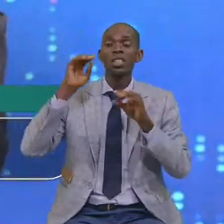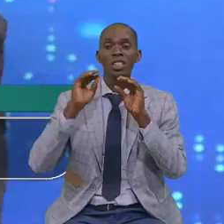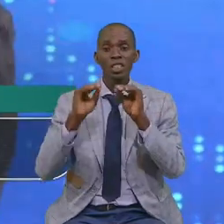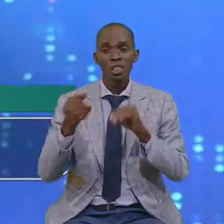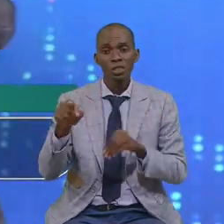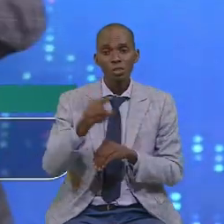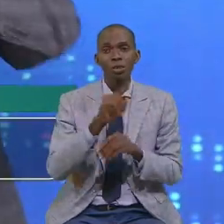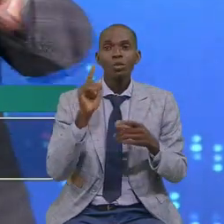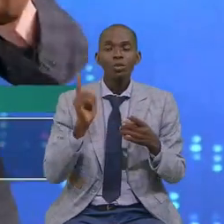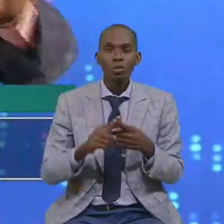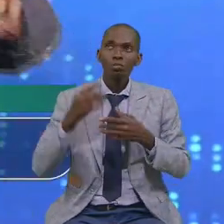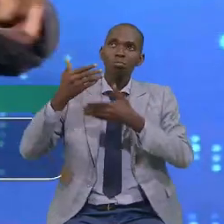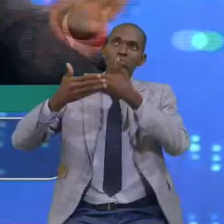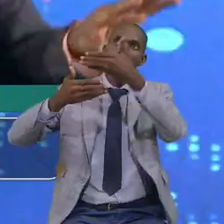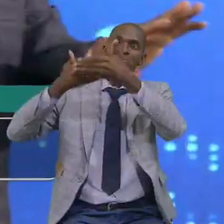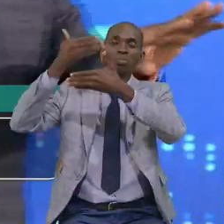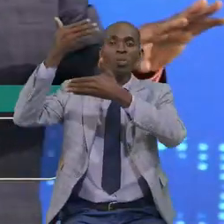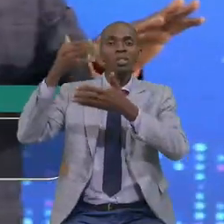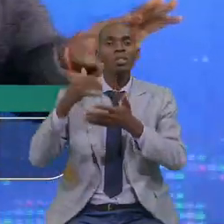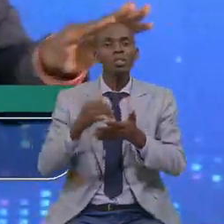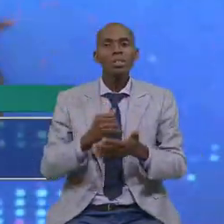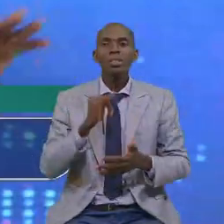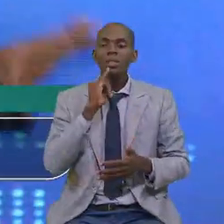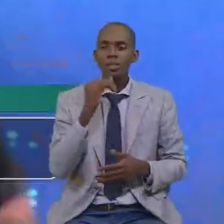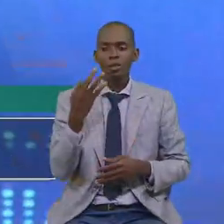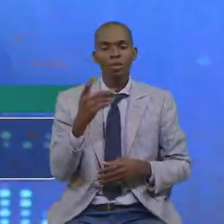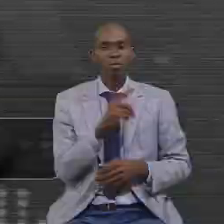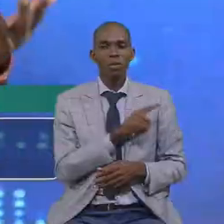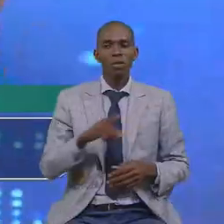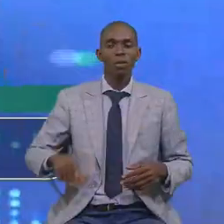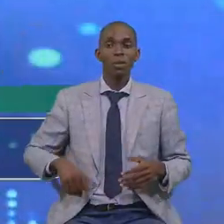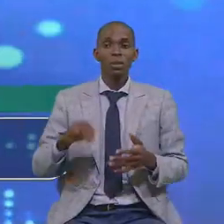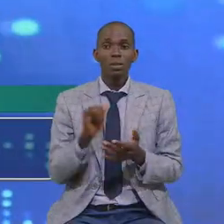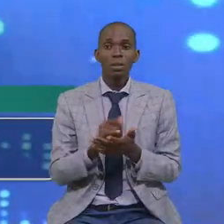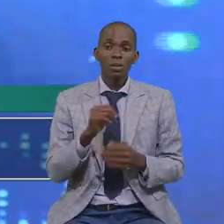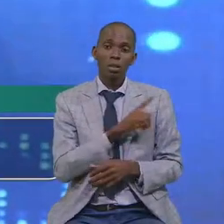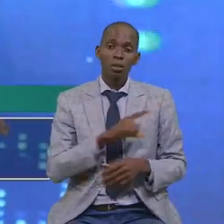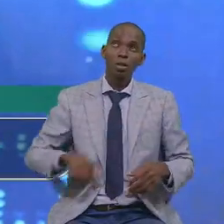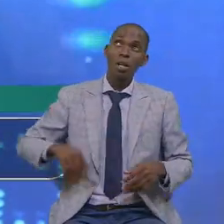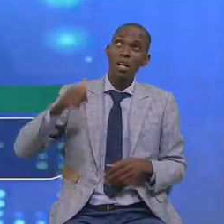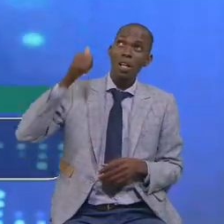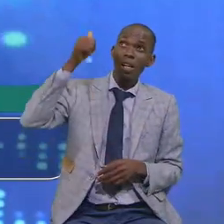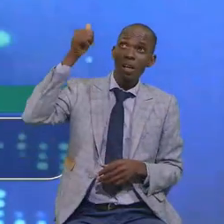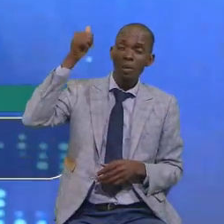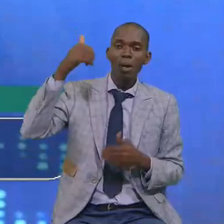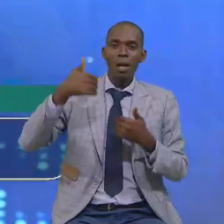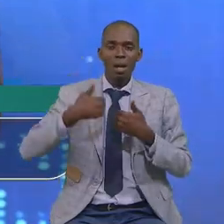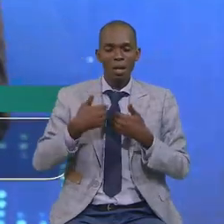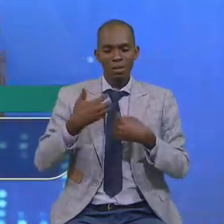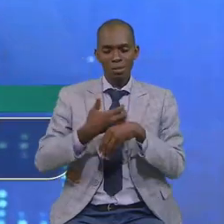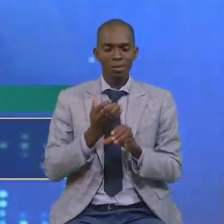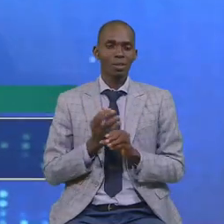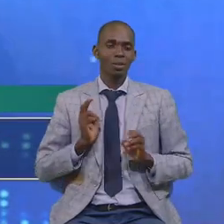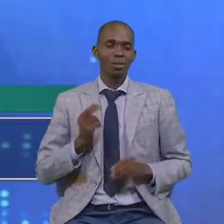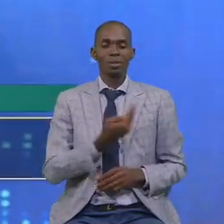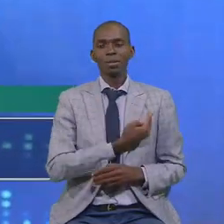to progress. It is of the Lord, that the Lord himself, he has created us. And